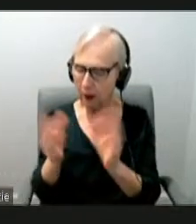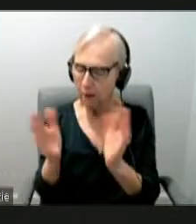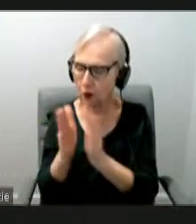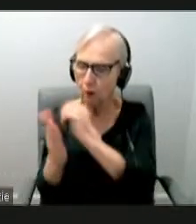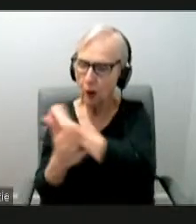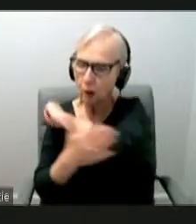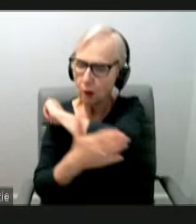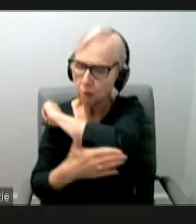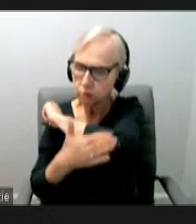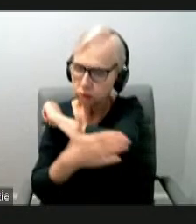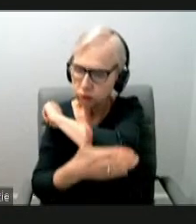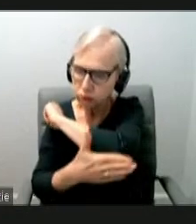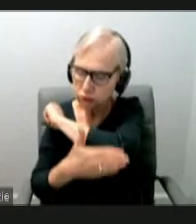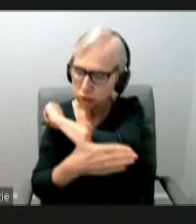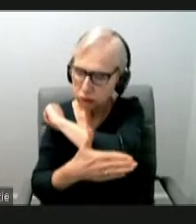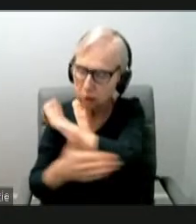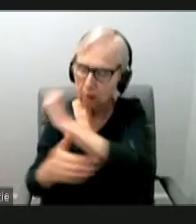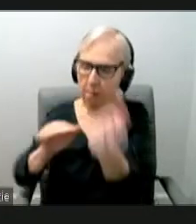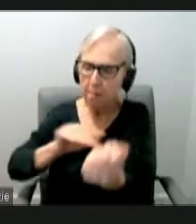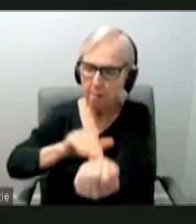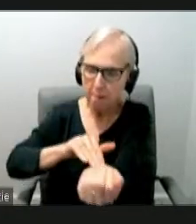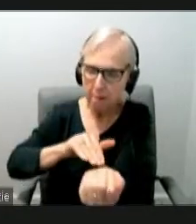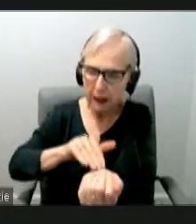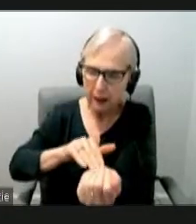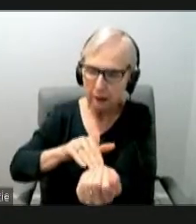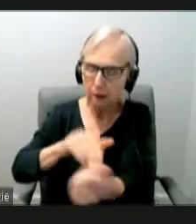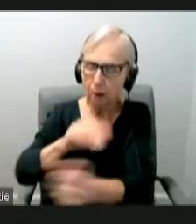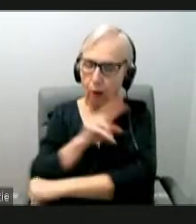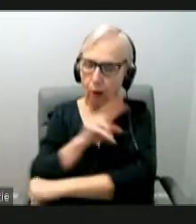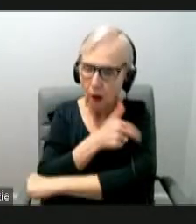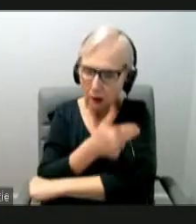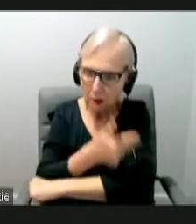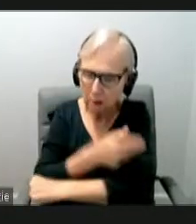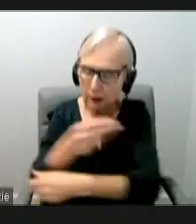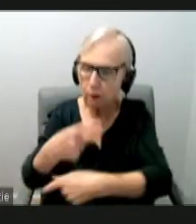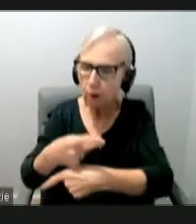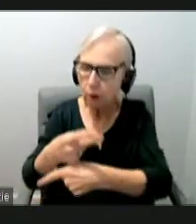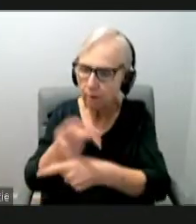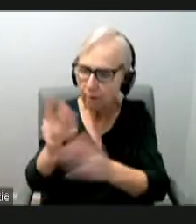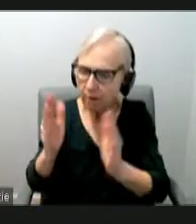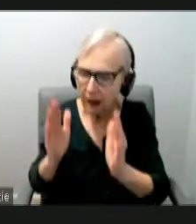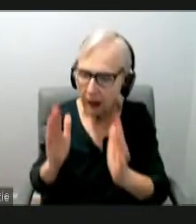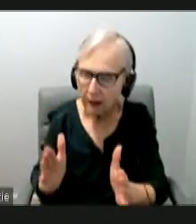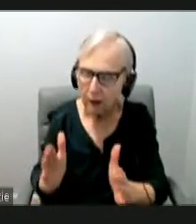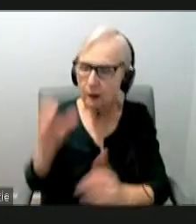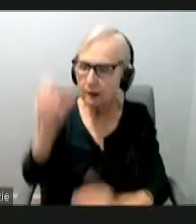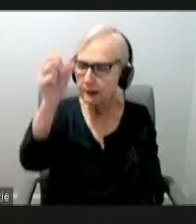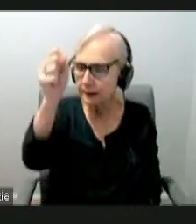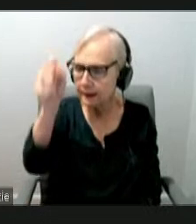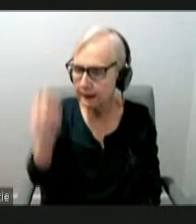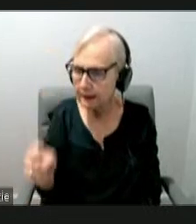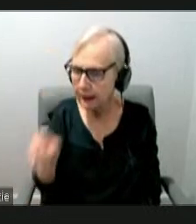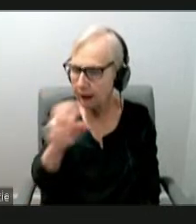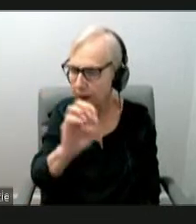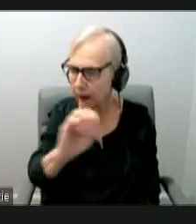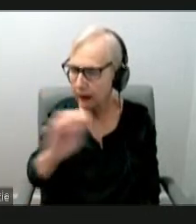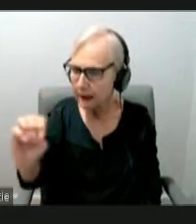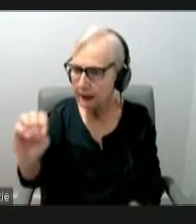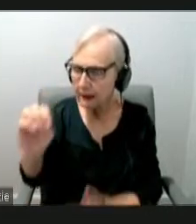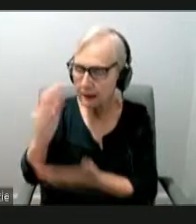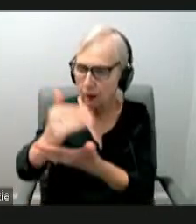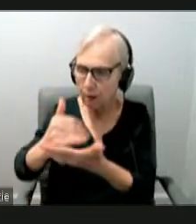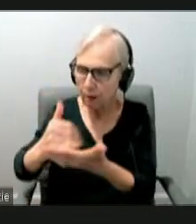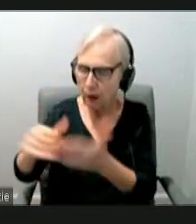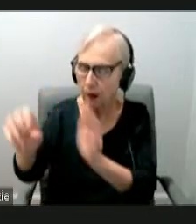rural medical systems, hospitals, providers, particularly in the southeastern part of the state, that are